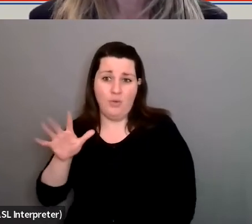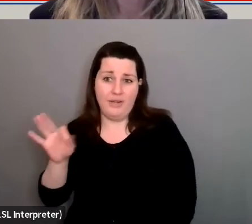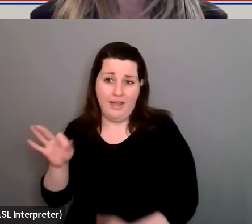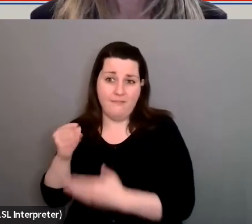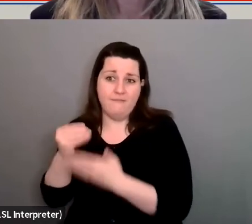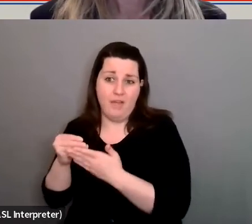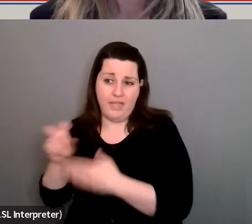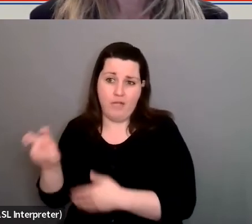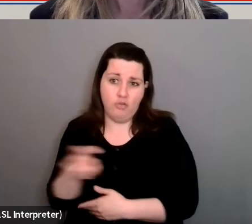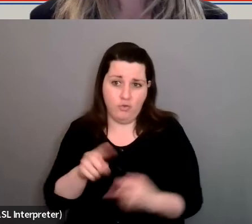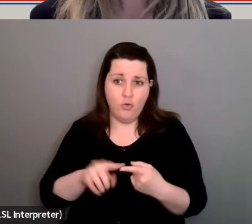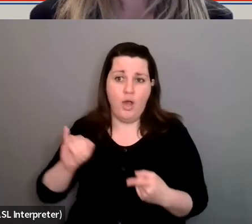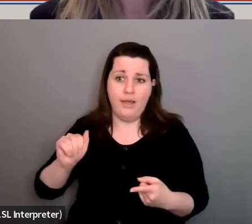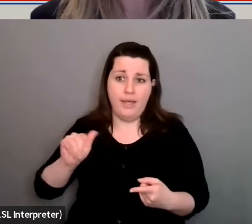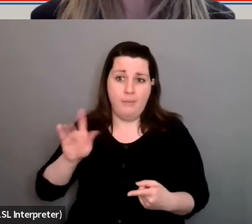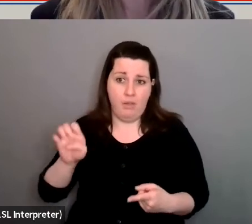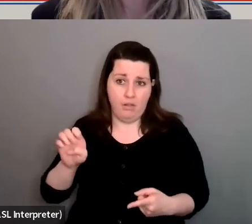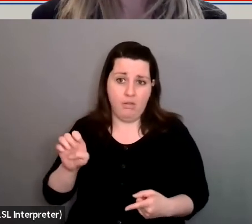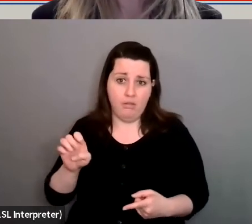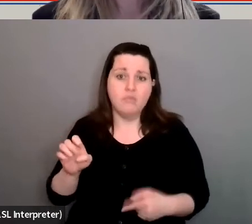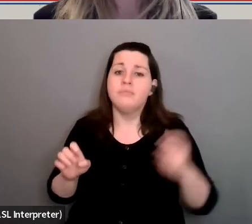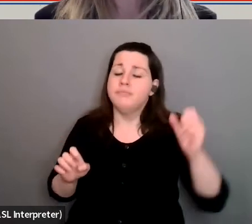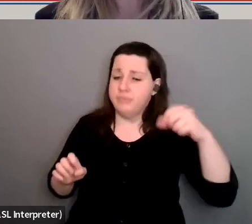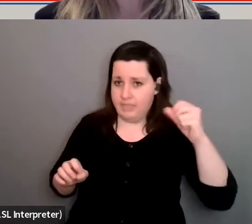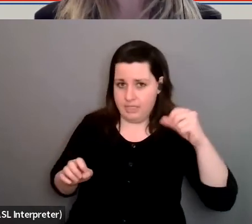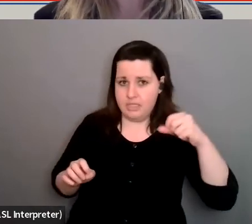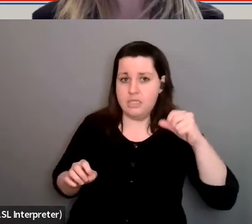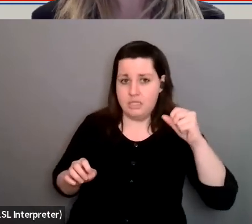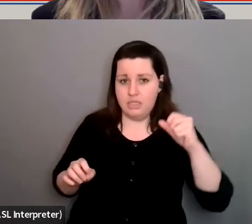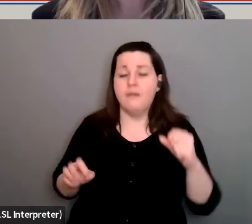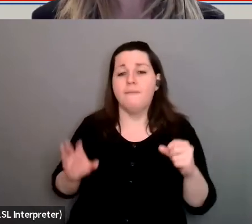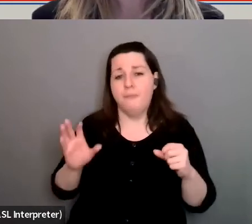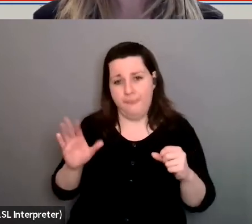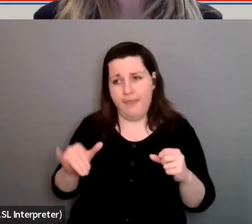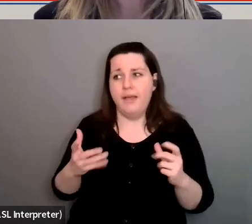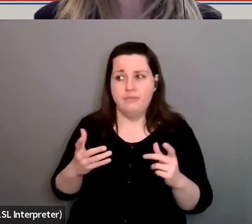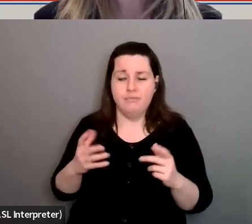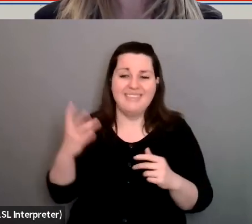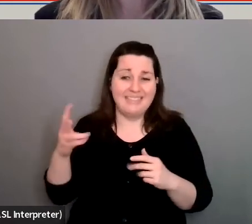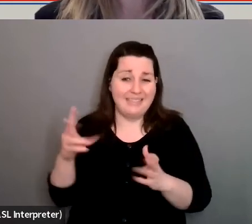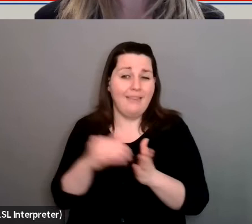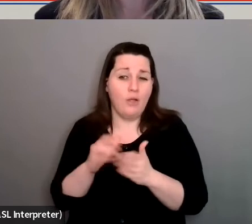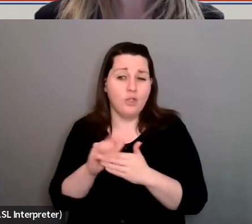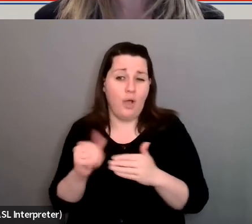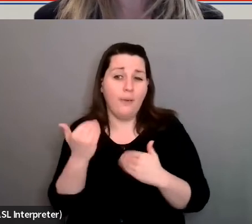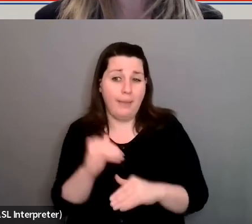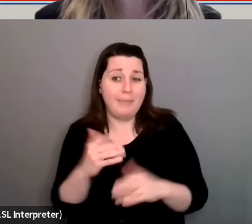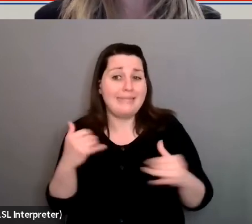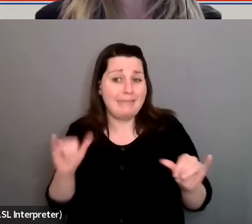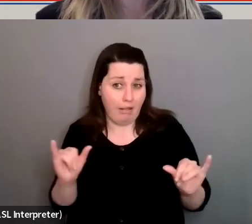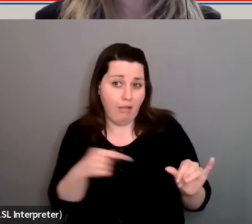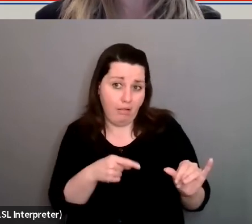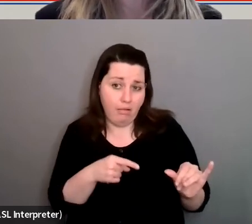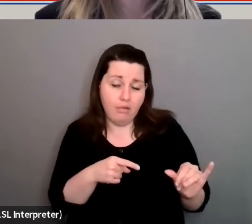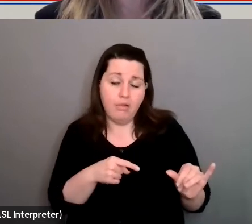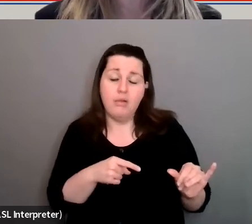a IAble account. Yes, they can. And again, that is subject to that $16,000 limit. So if there's